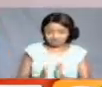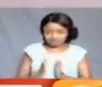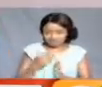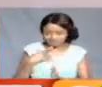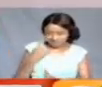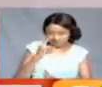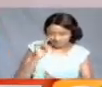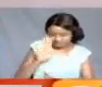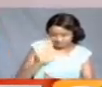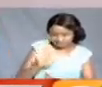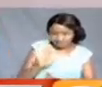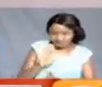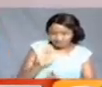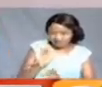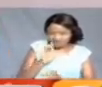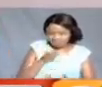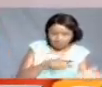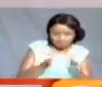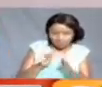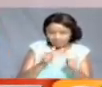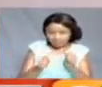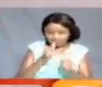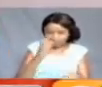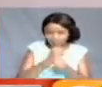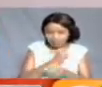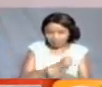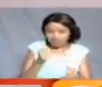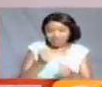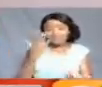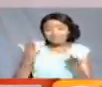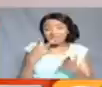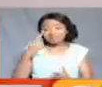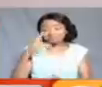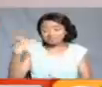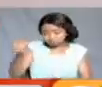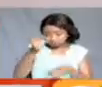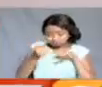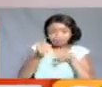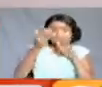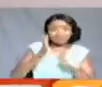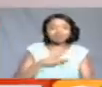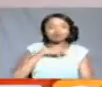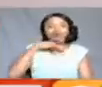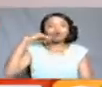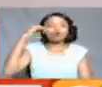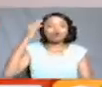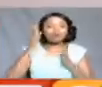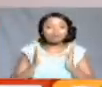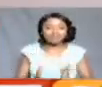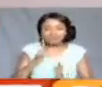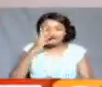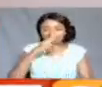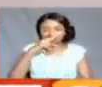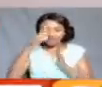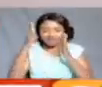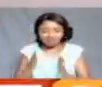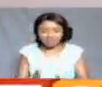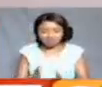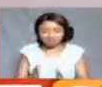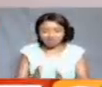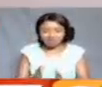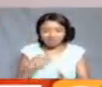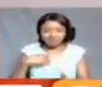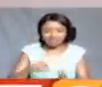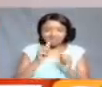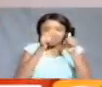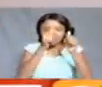what activations actually work. That's why you'll find some comedians are very funny. People like their posts when they put up their skits and stuff, but when they